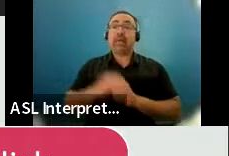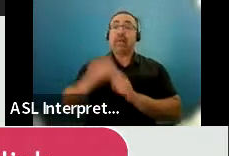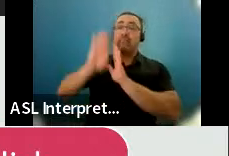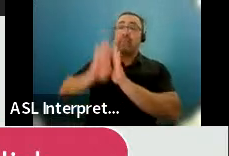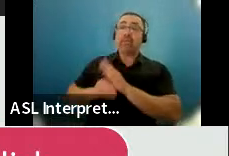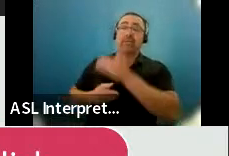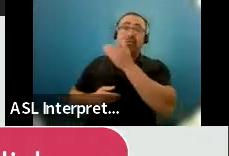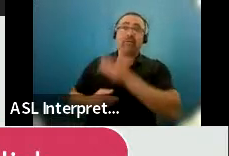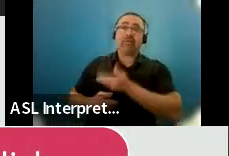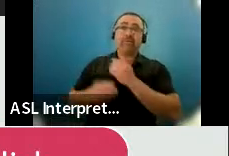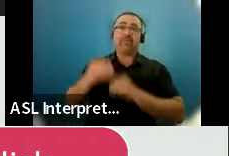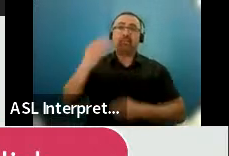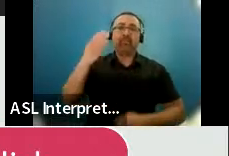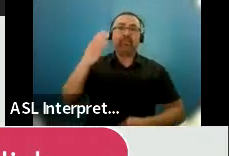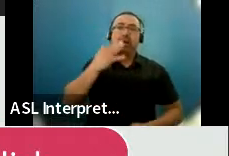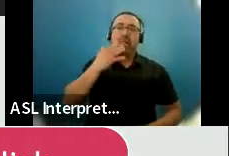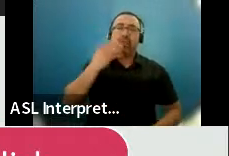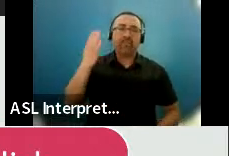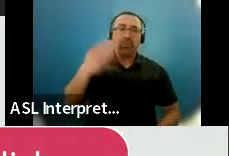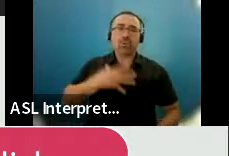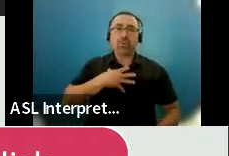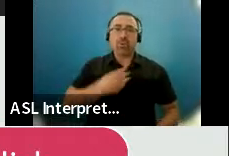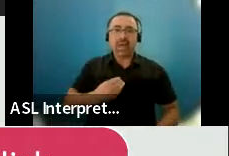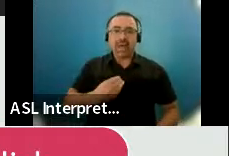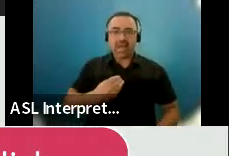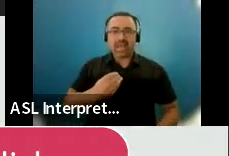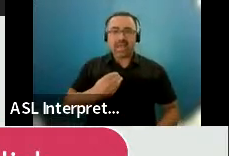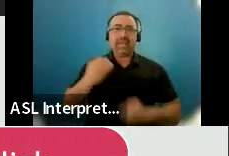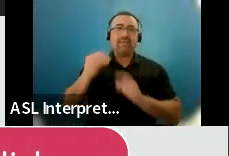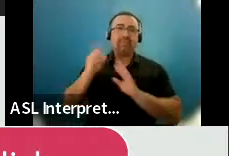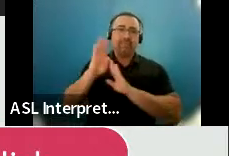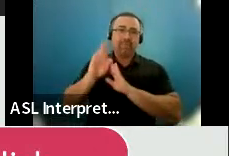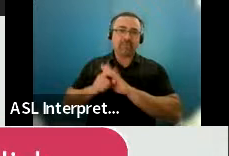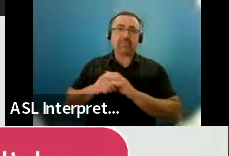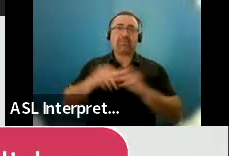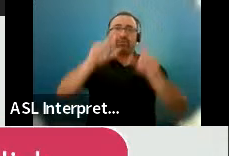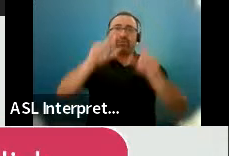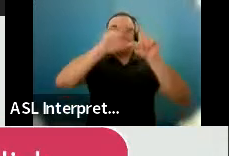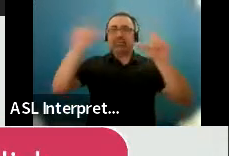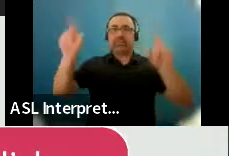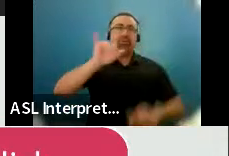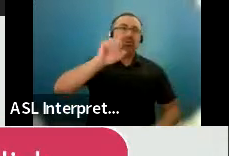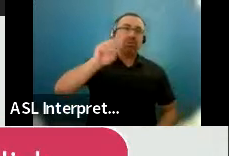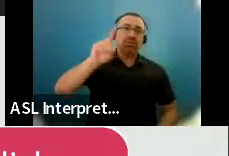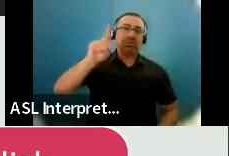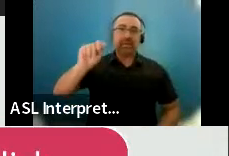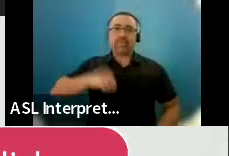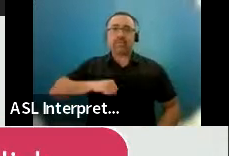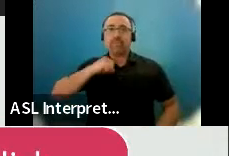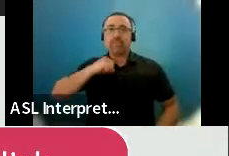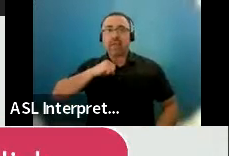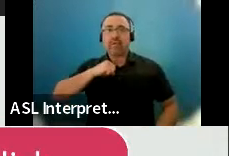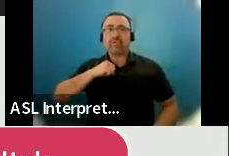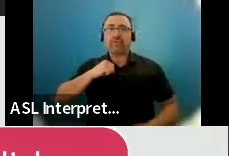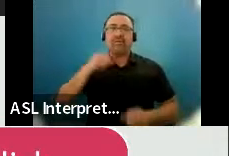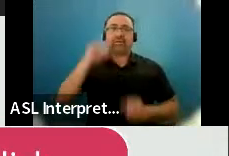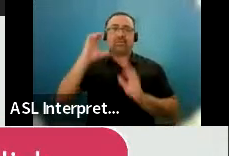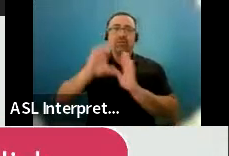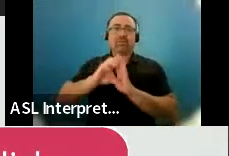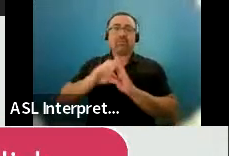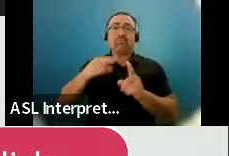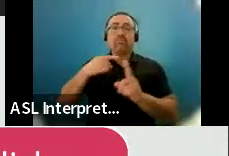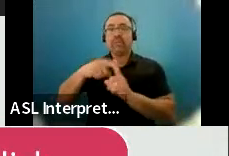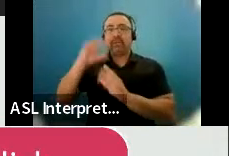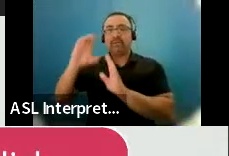background is a blue and white background with the Yo Disabled and Proud logo, as well as an image of